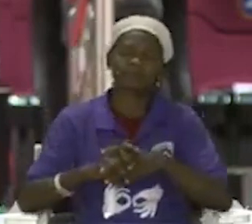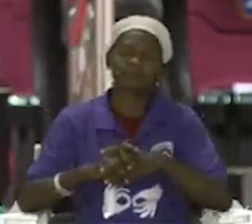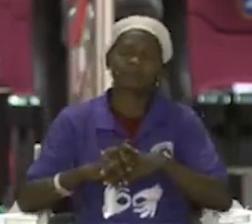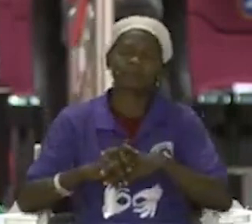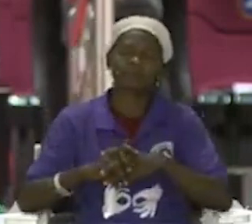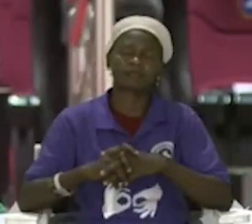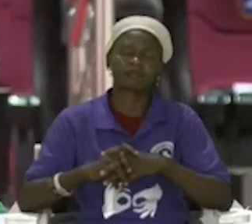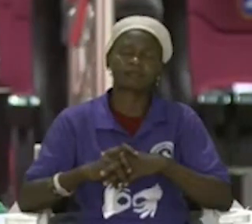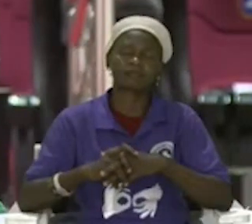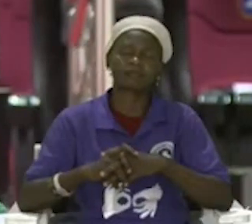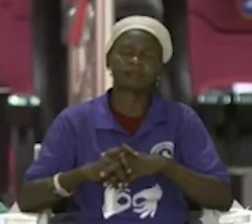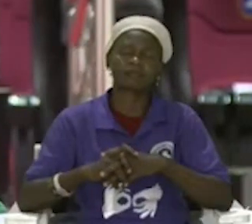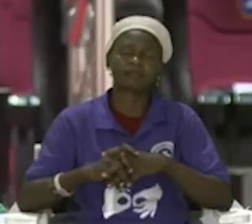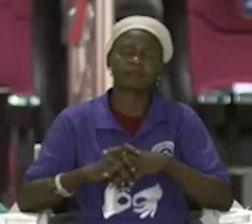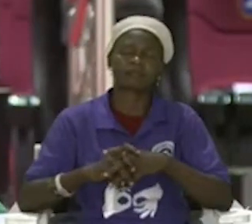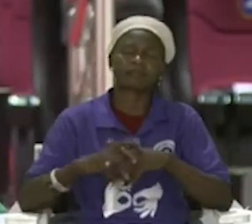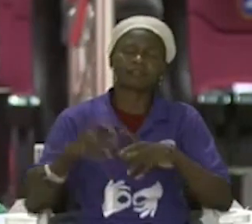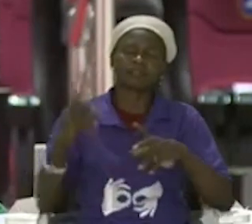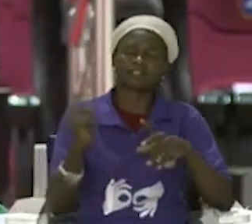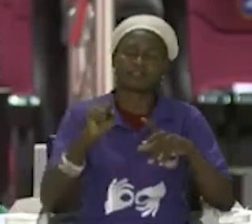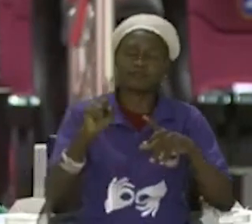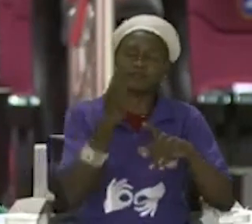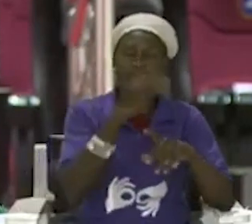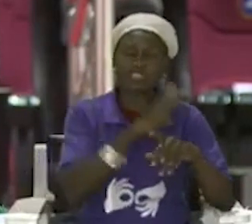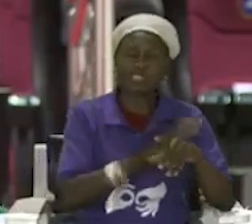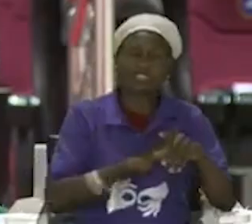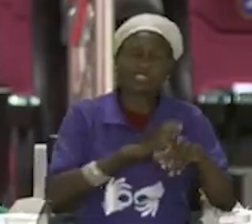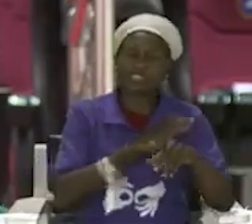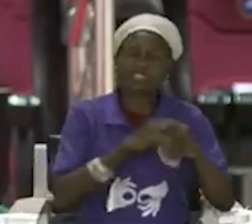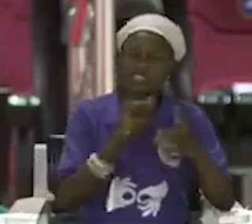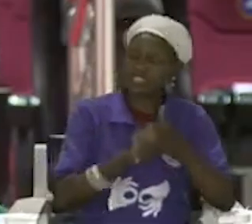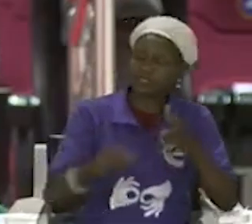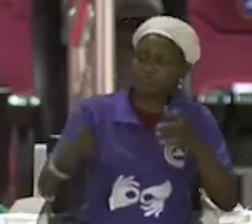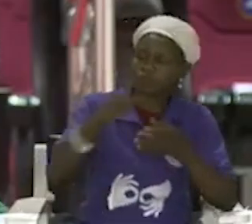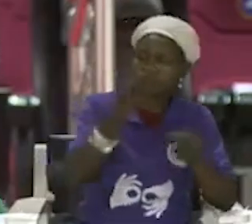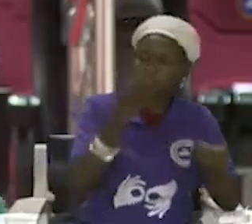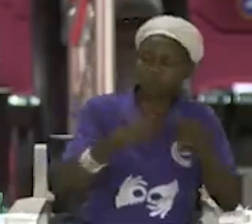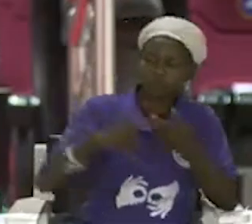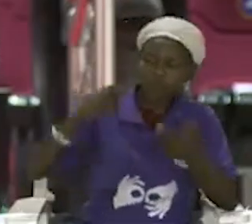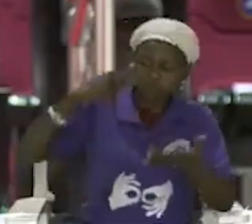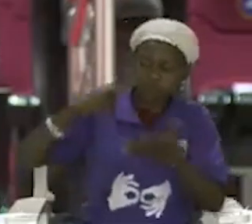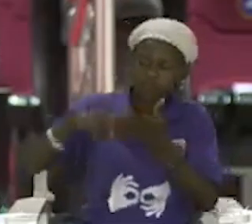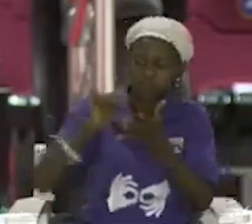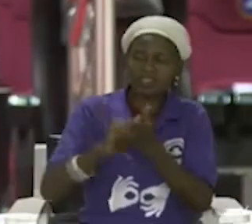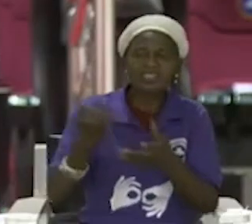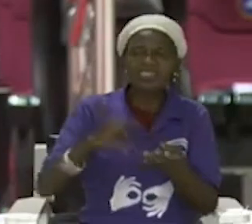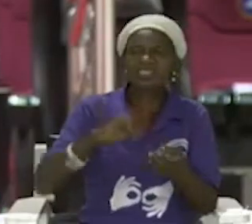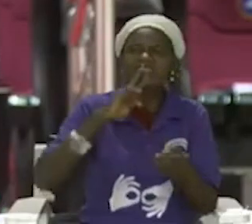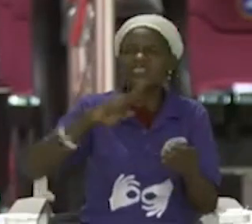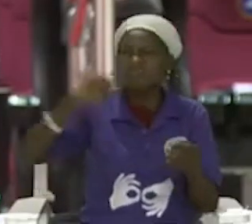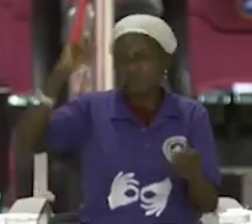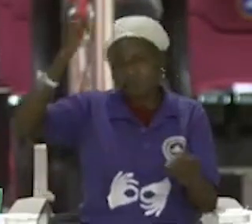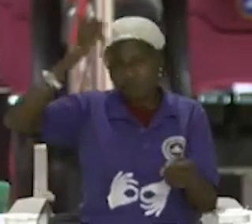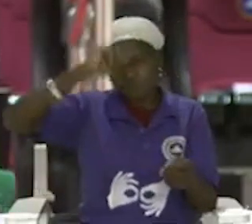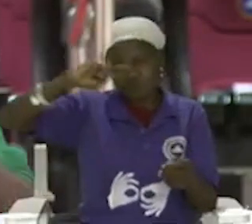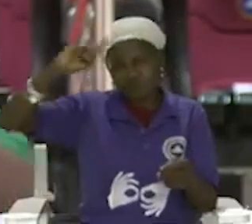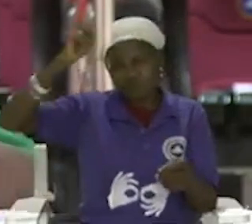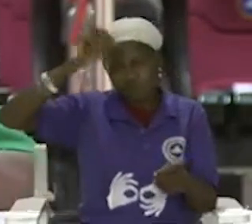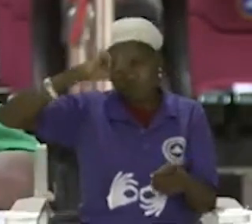mentioned, the first characteristic that you want to notice is that they are wise people.